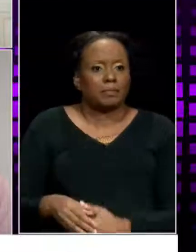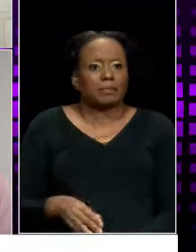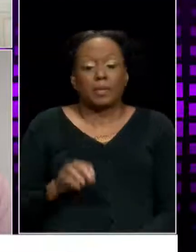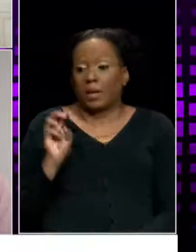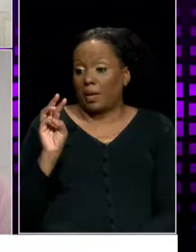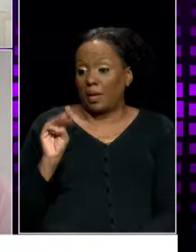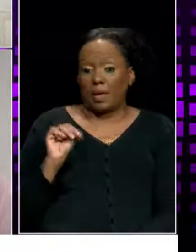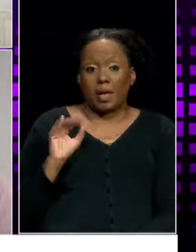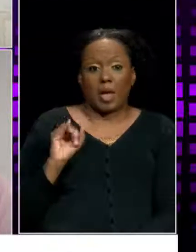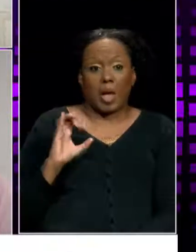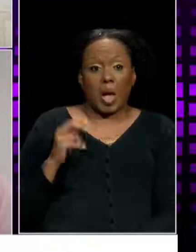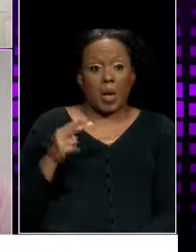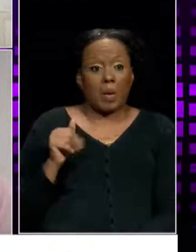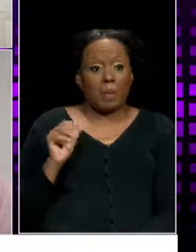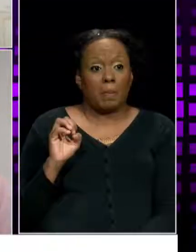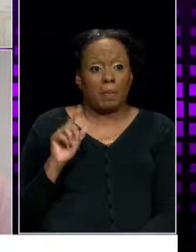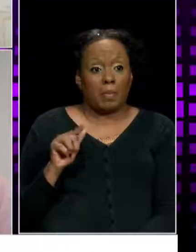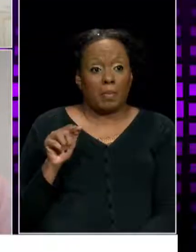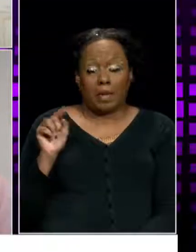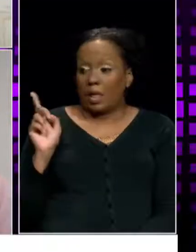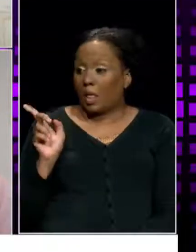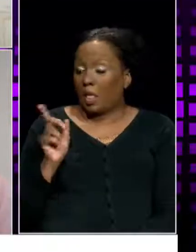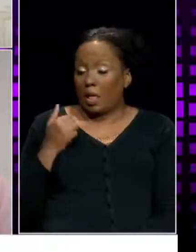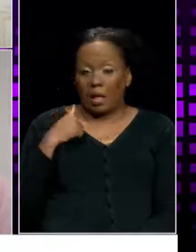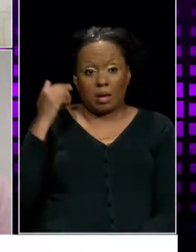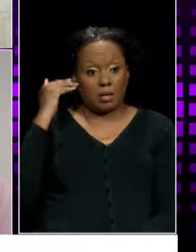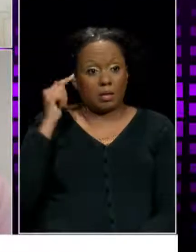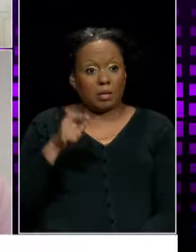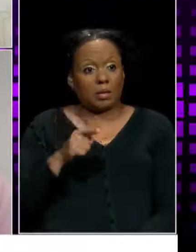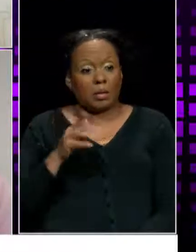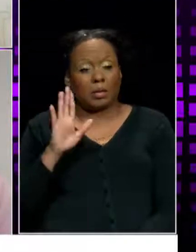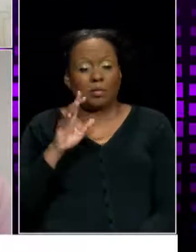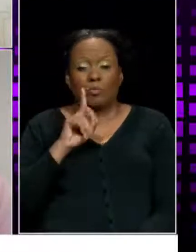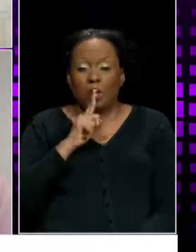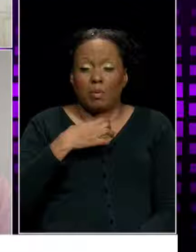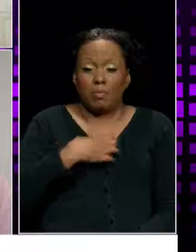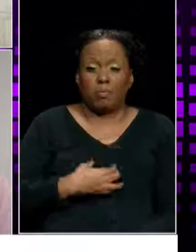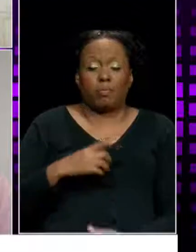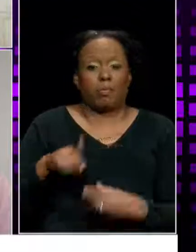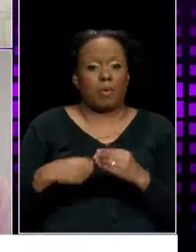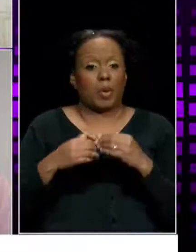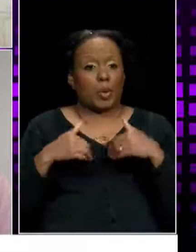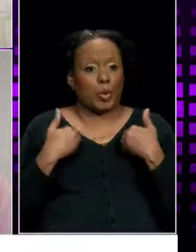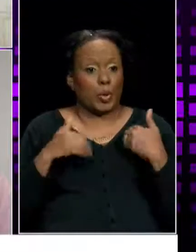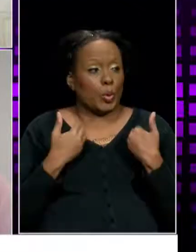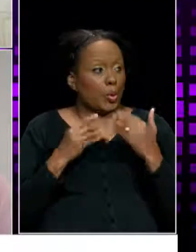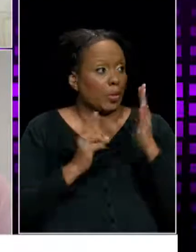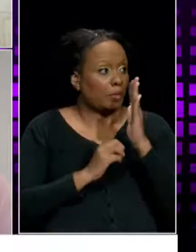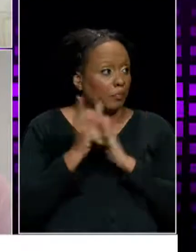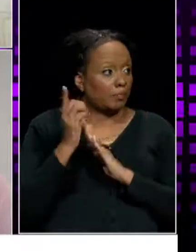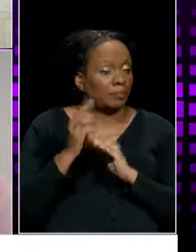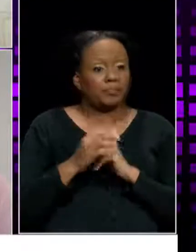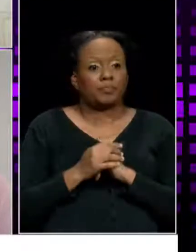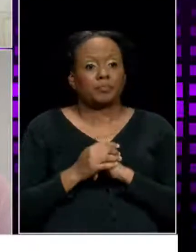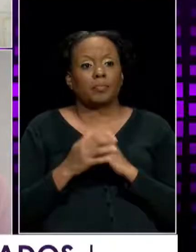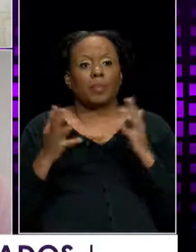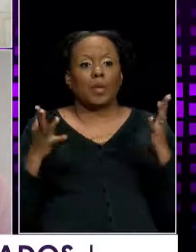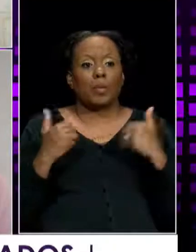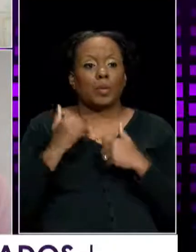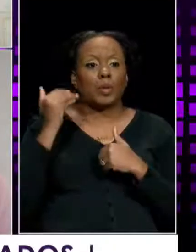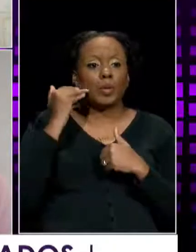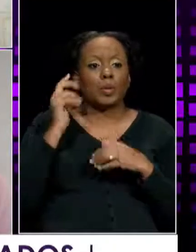development. And so I'm going to come to you now to talk to us about those developmental areas, or the value you see